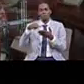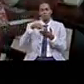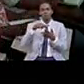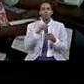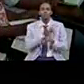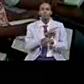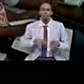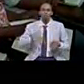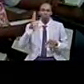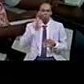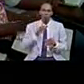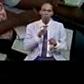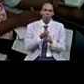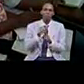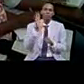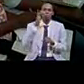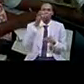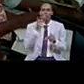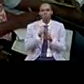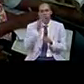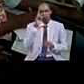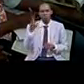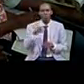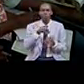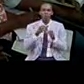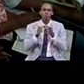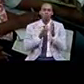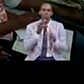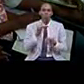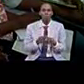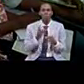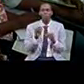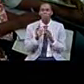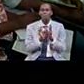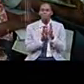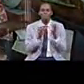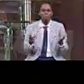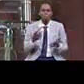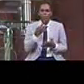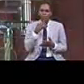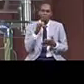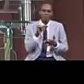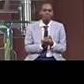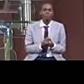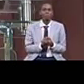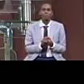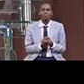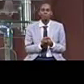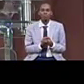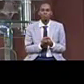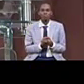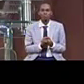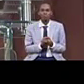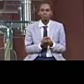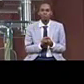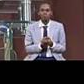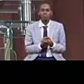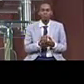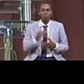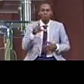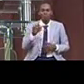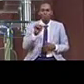his word for you. And so the Bible says very clearly here that